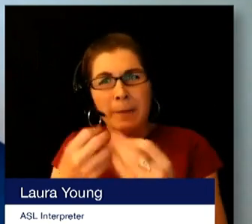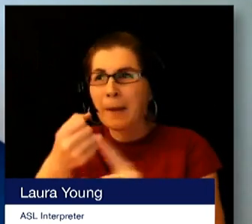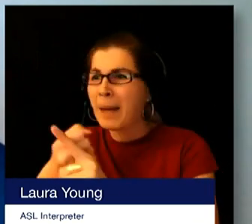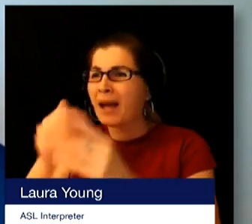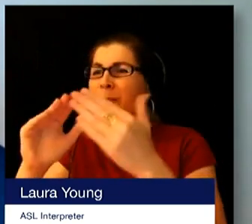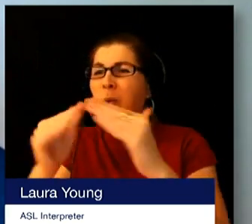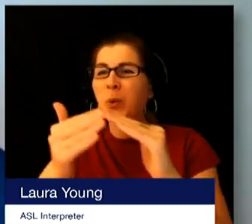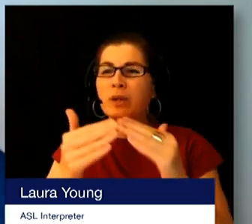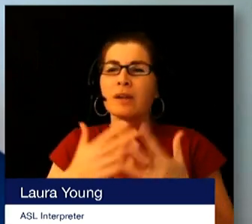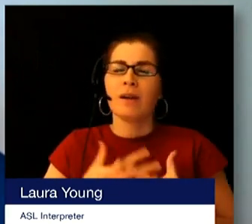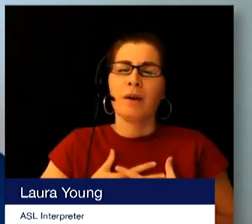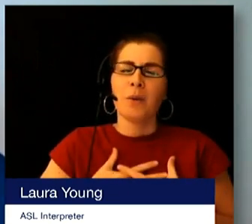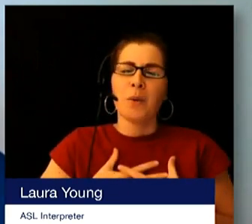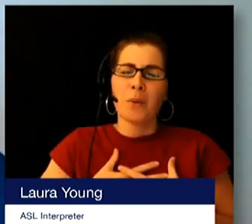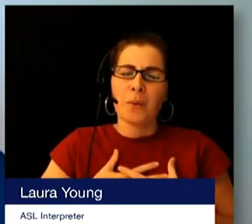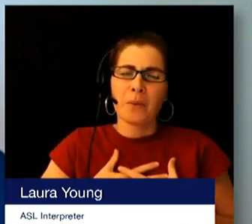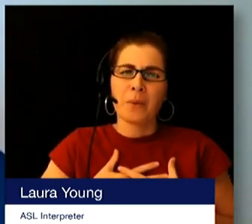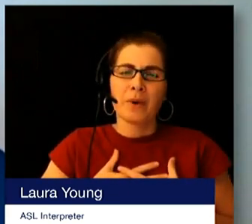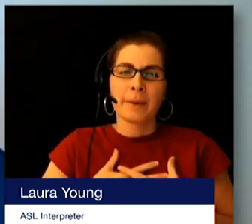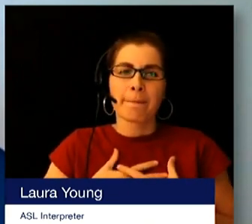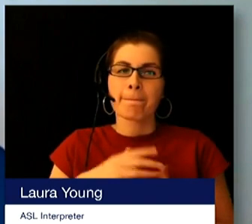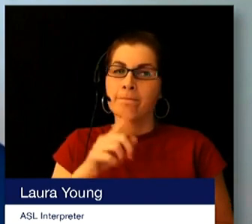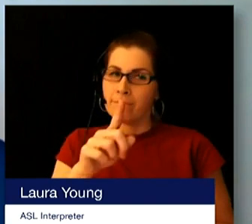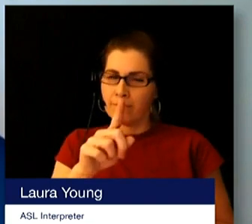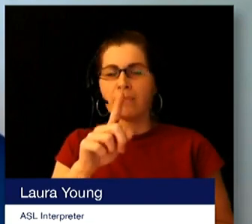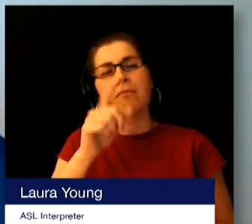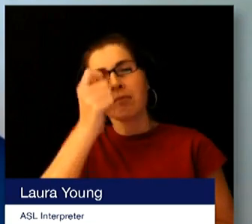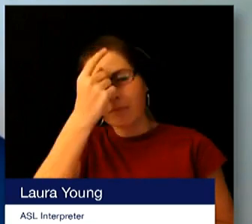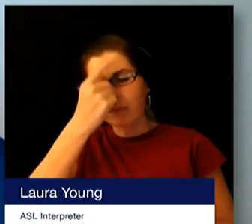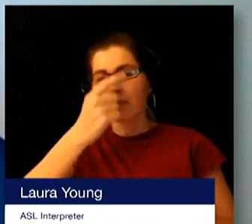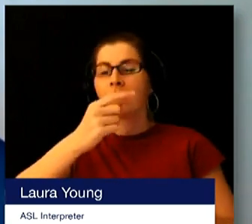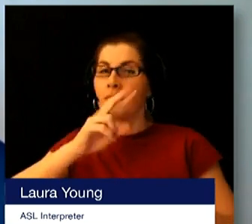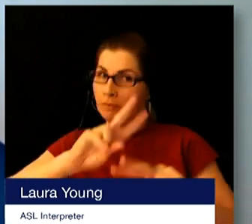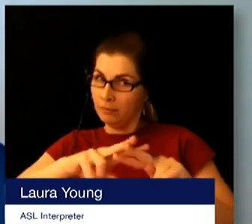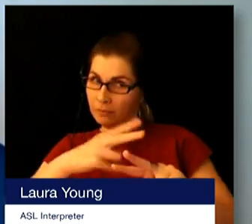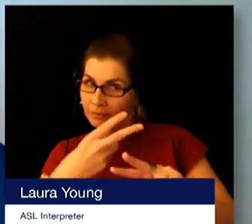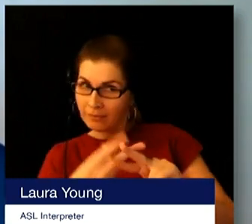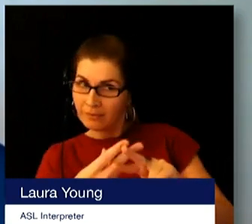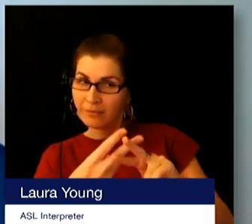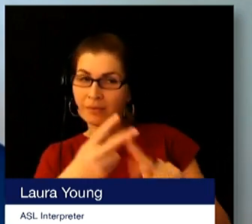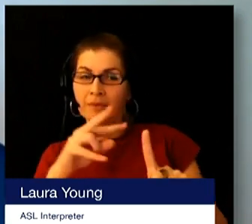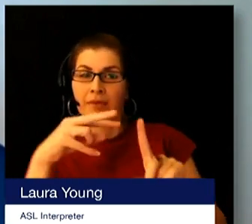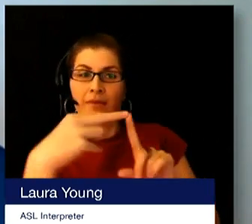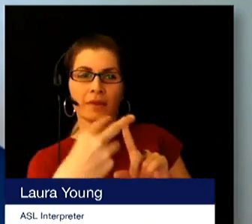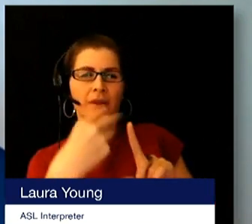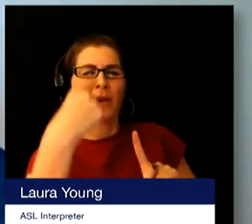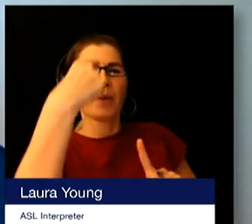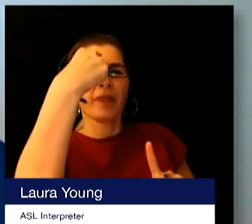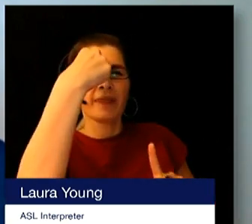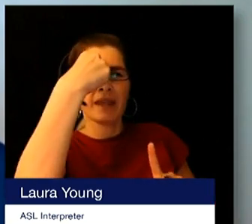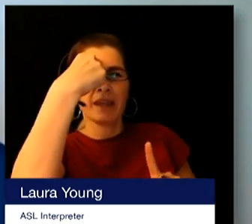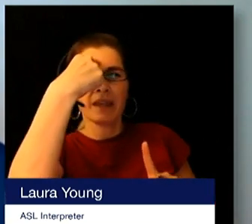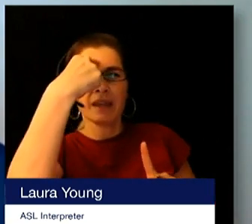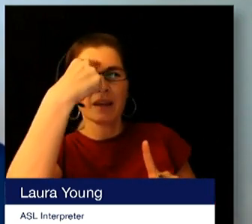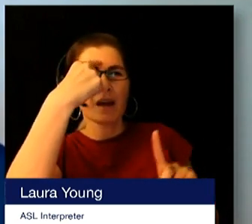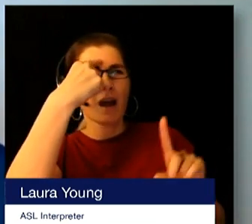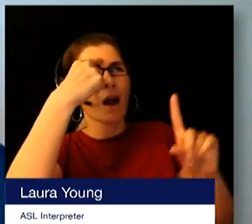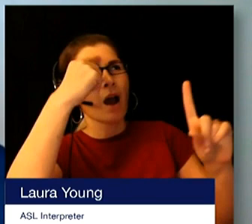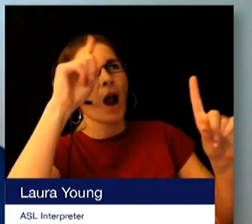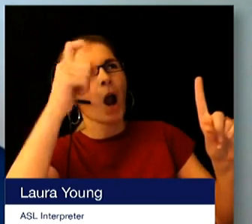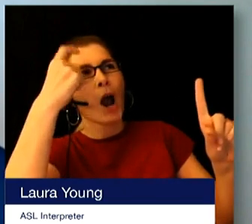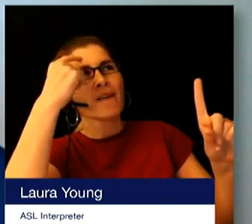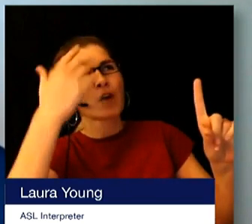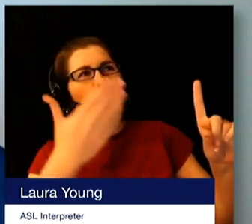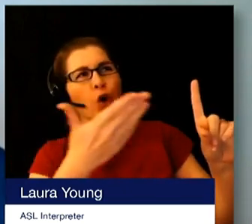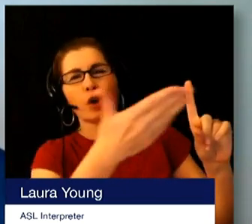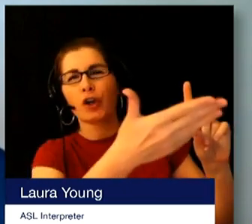returns. But there's a flip side to that coin. You know, we hardly think about what does it mean for the, you know, for the governor